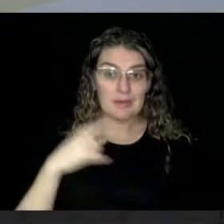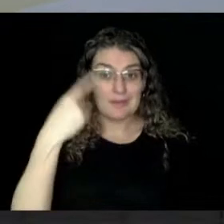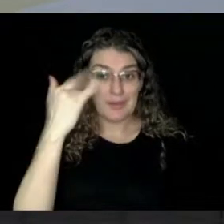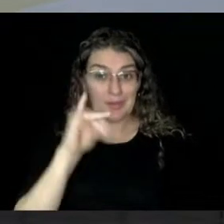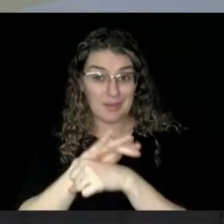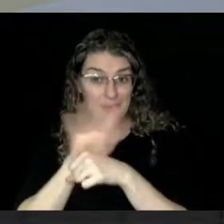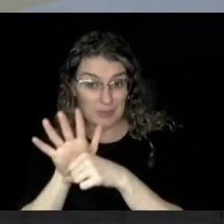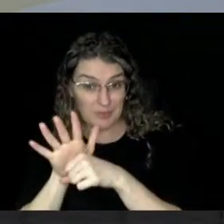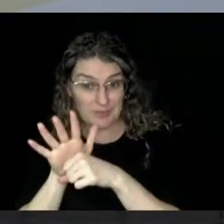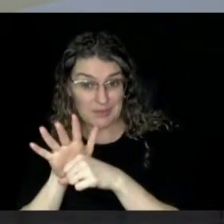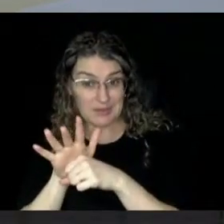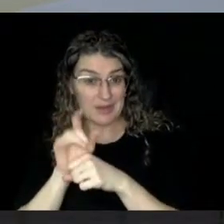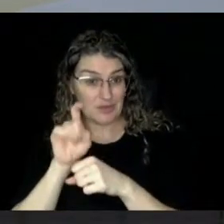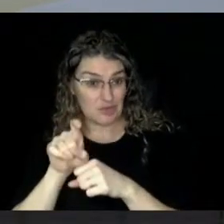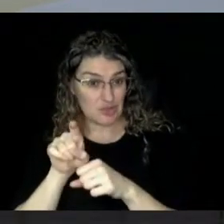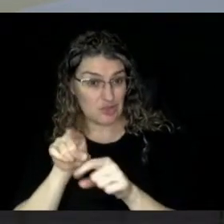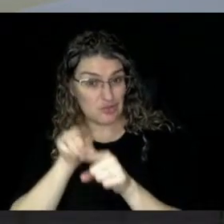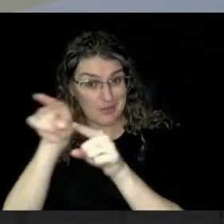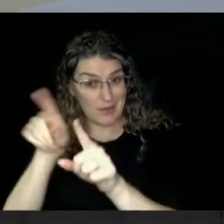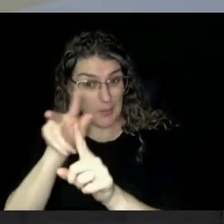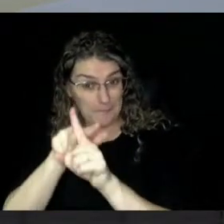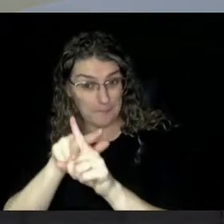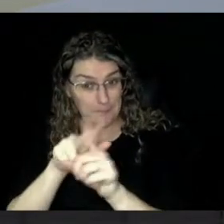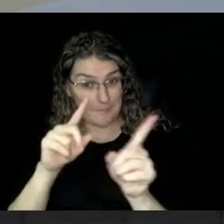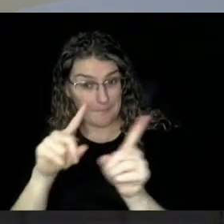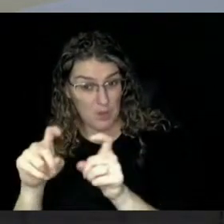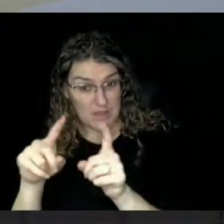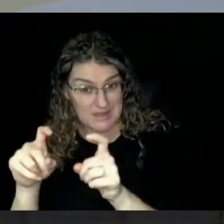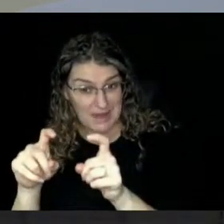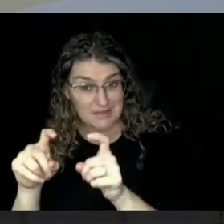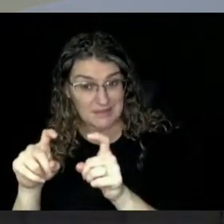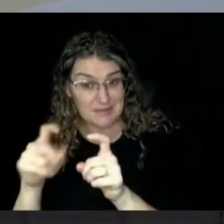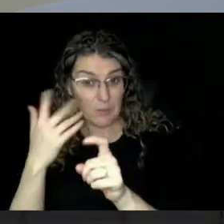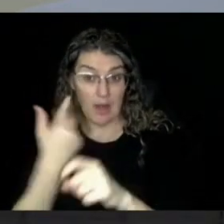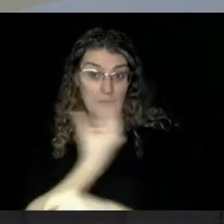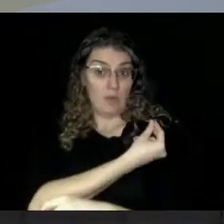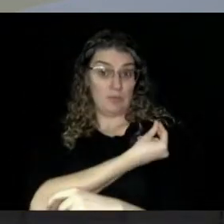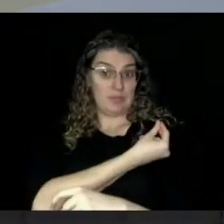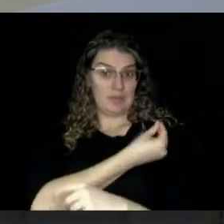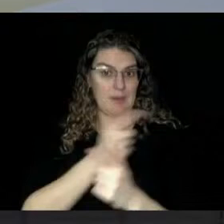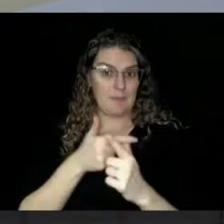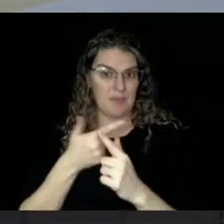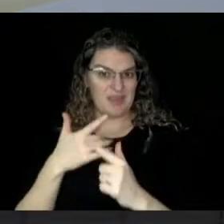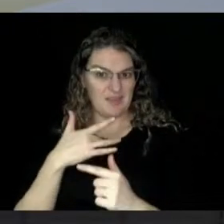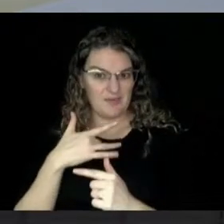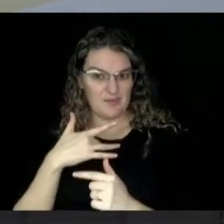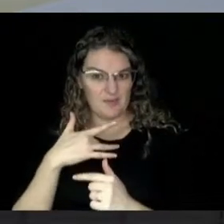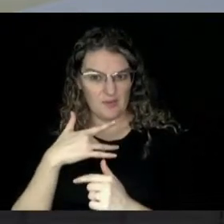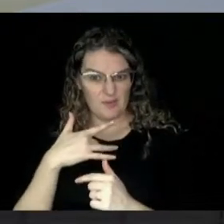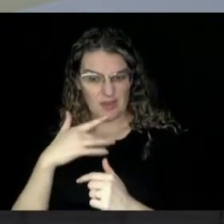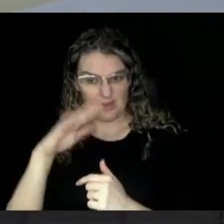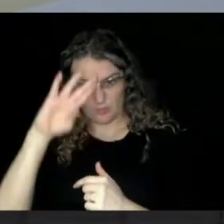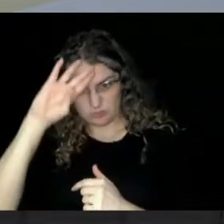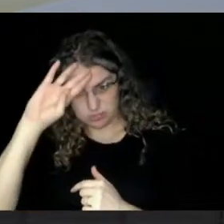to ensure they don't have COVID, or should they wait it out a couple of days to ensure that it's just a side effect from the